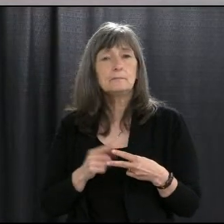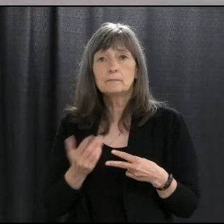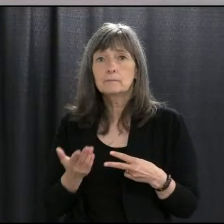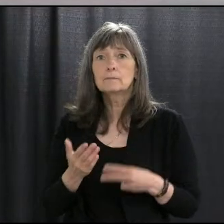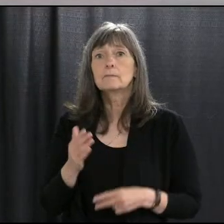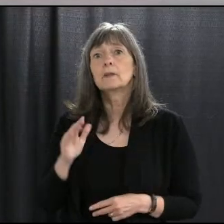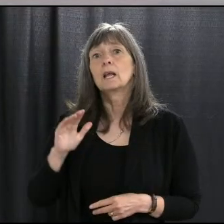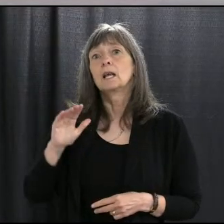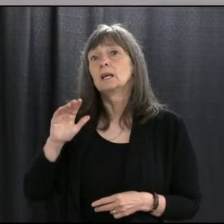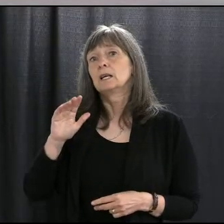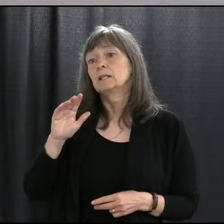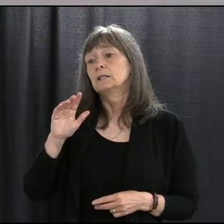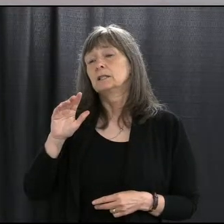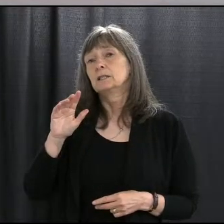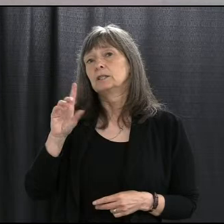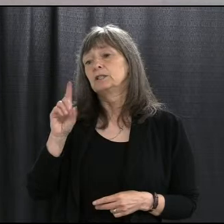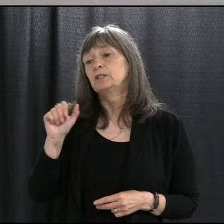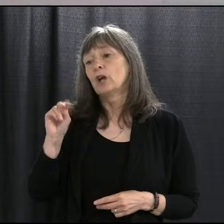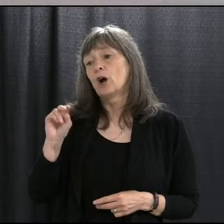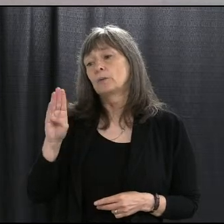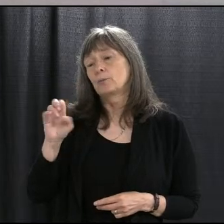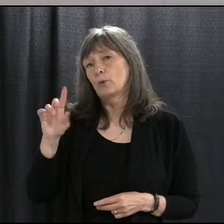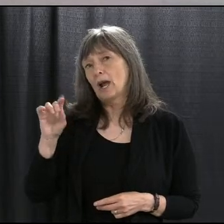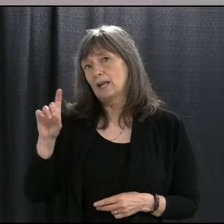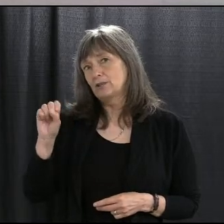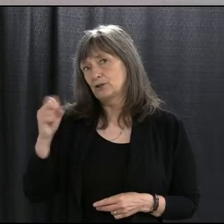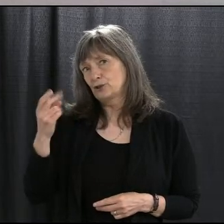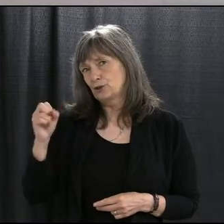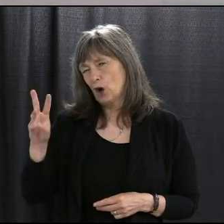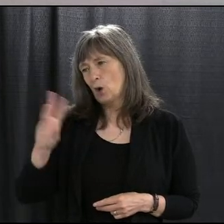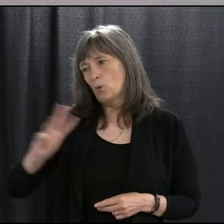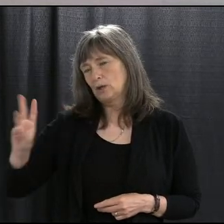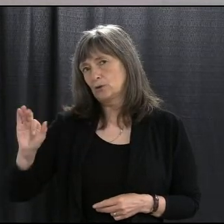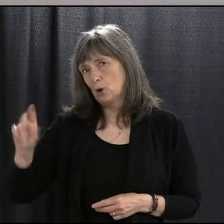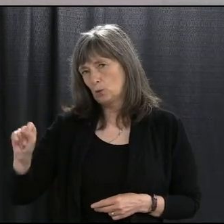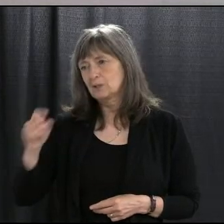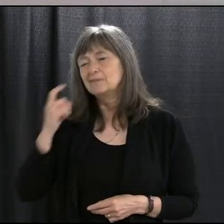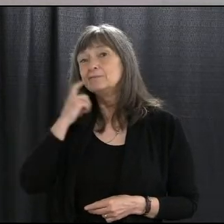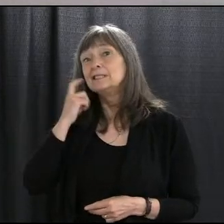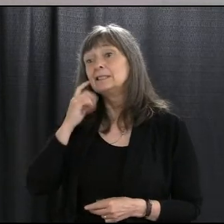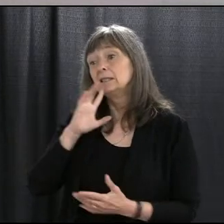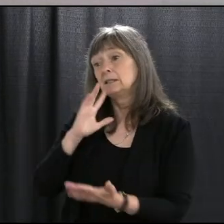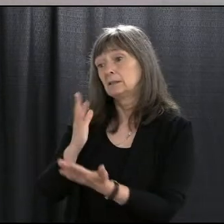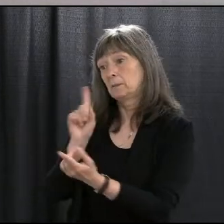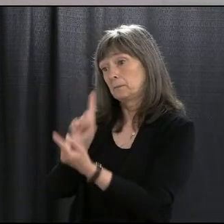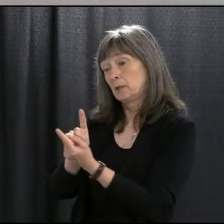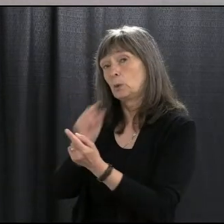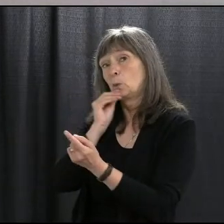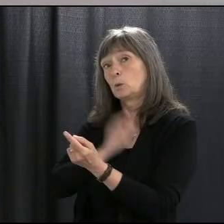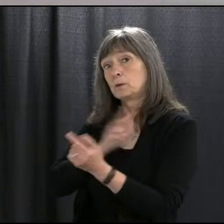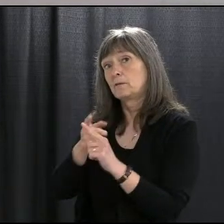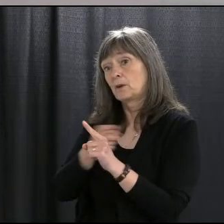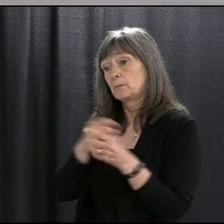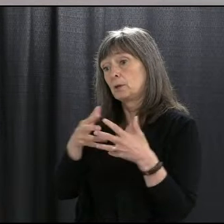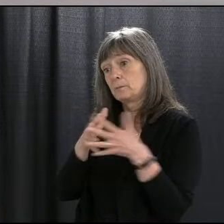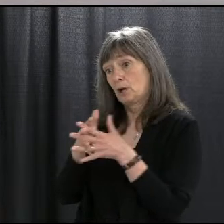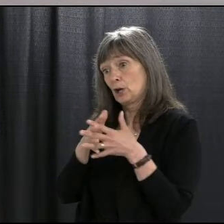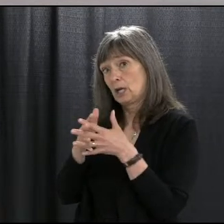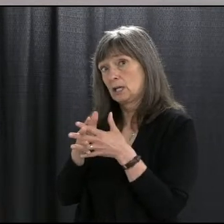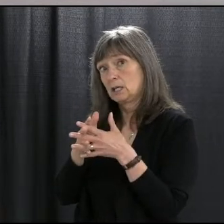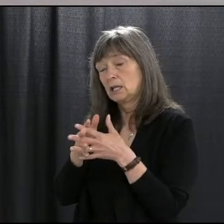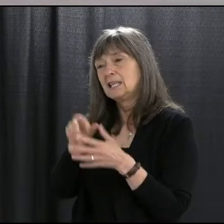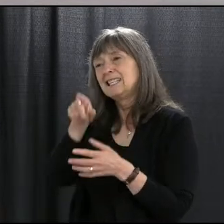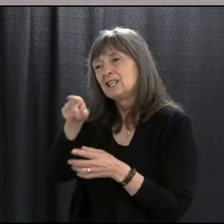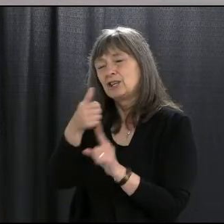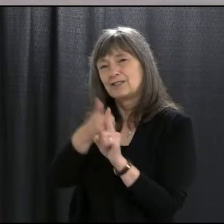Tom Bradshaw on the West Coast had done a story recently on, I think there was a woman from the United States that was a physician